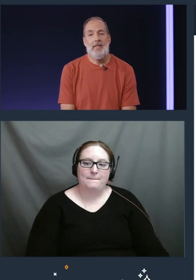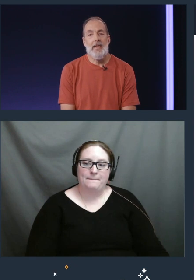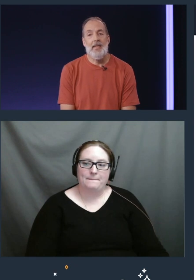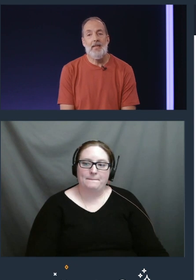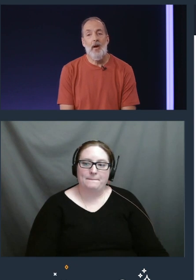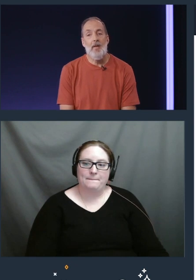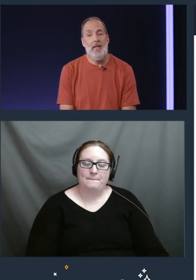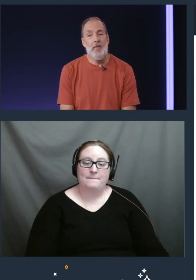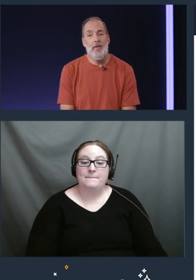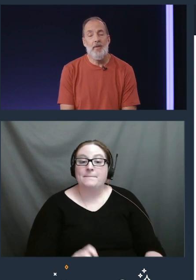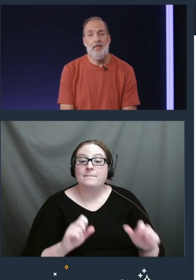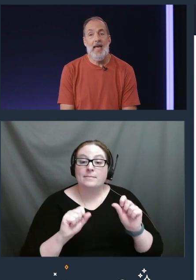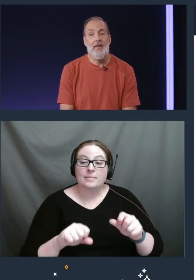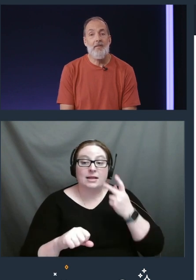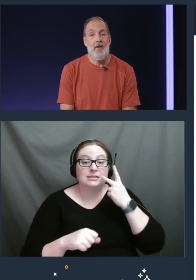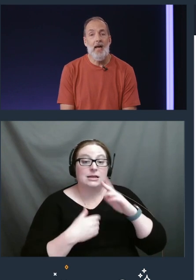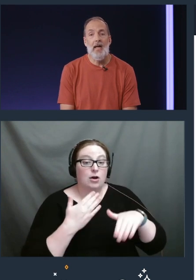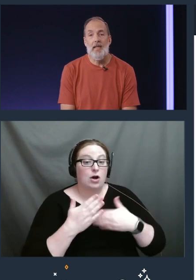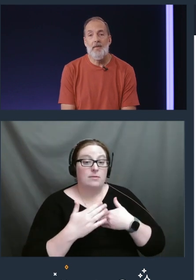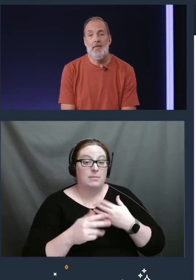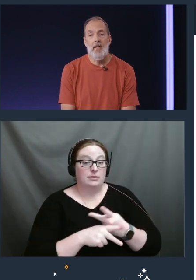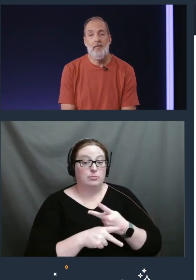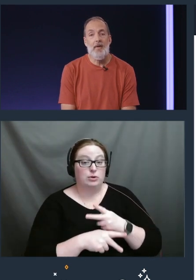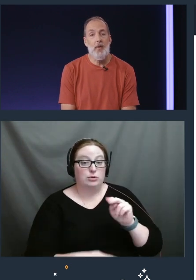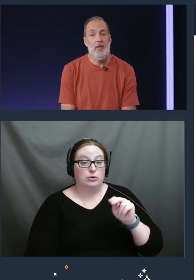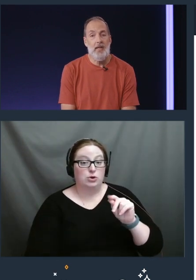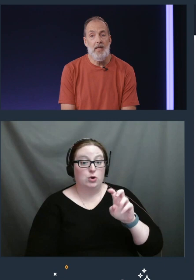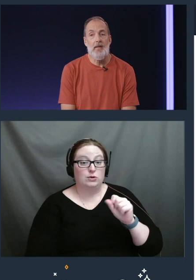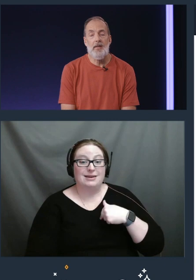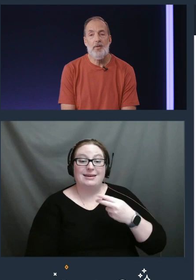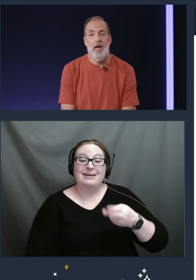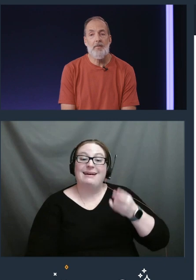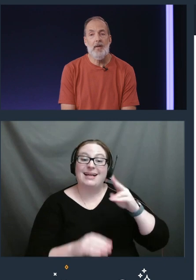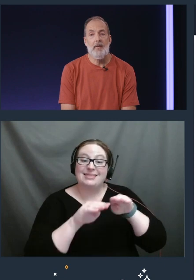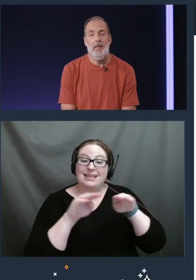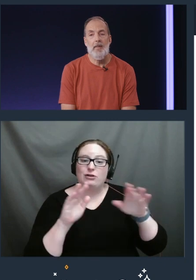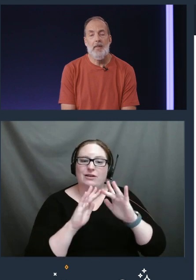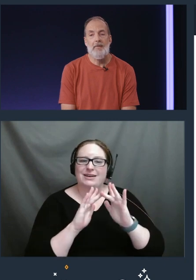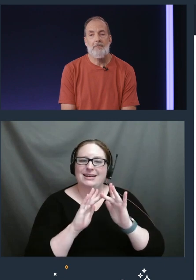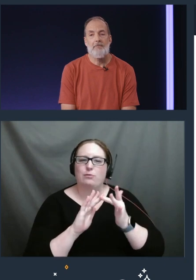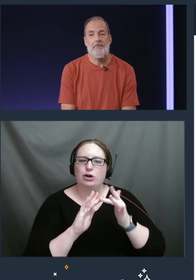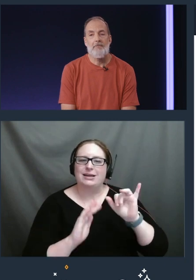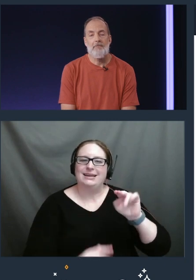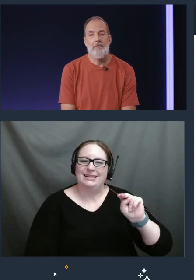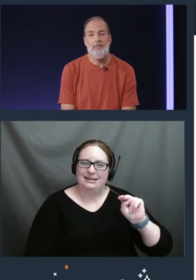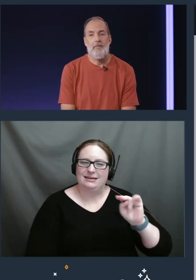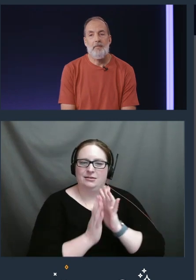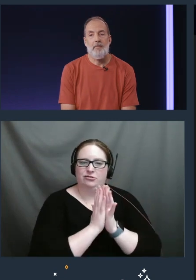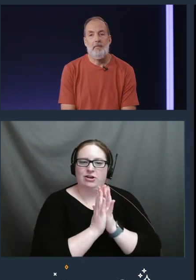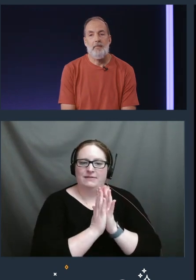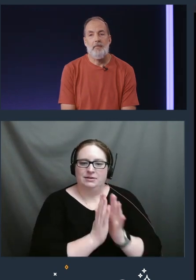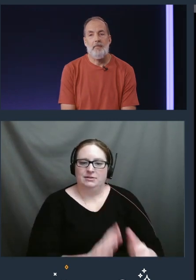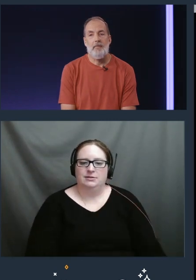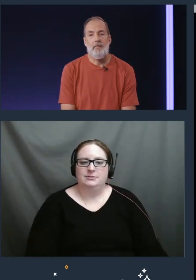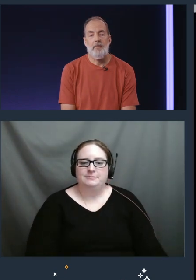We can see that all of my compute nodes had very high levels of network in traffic.